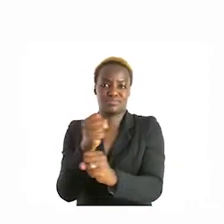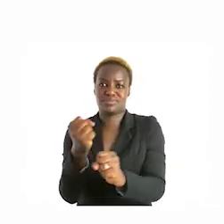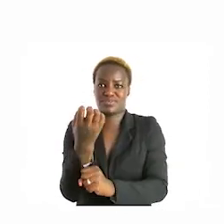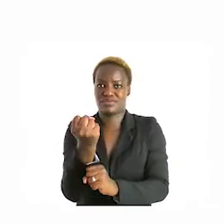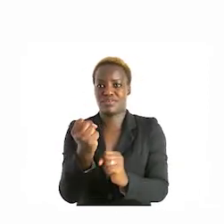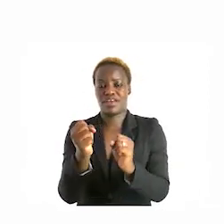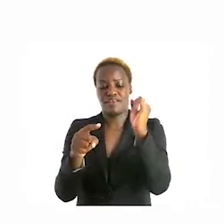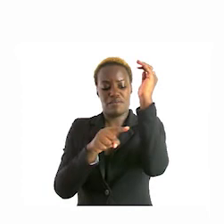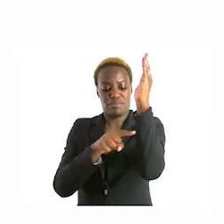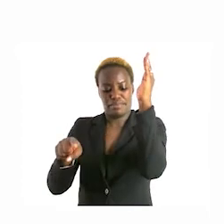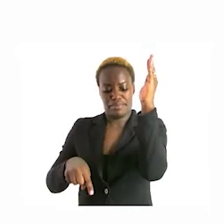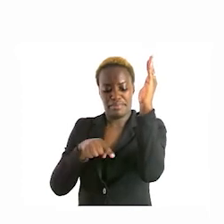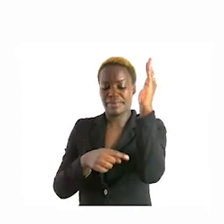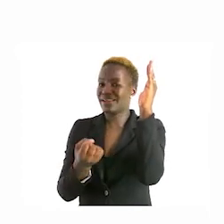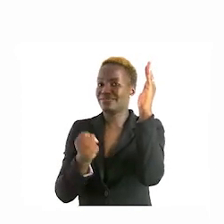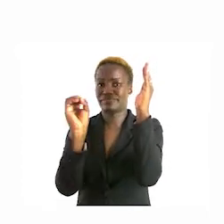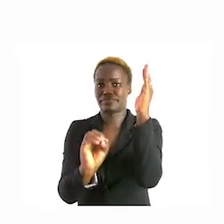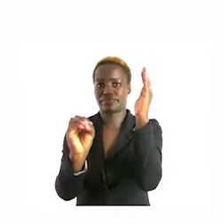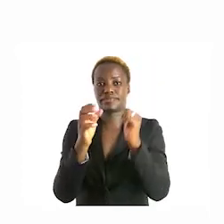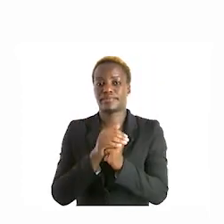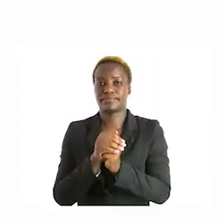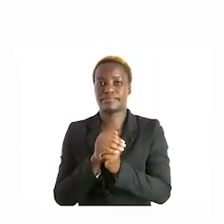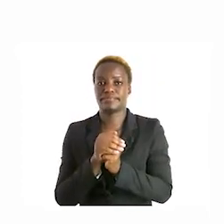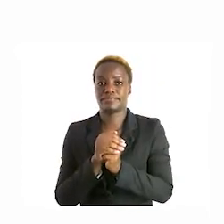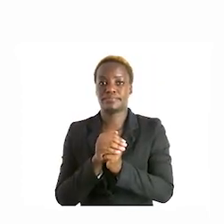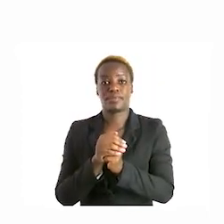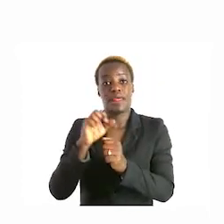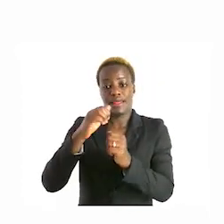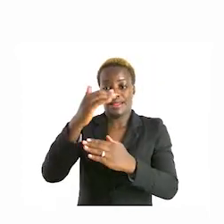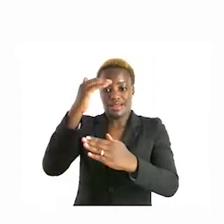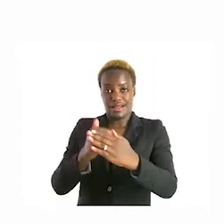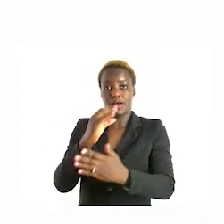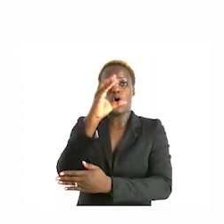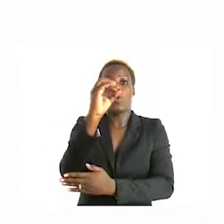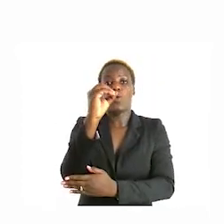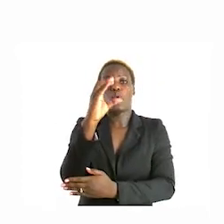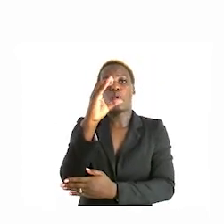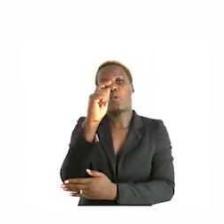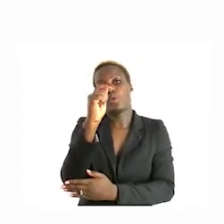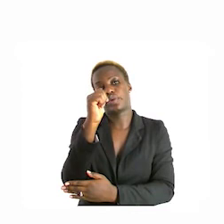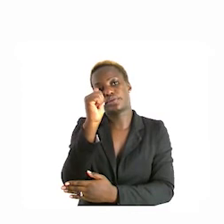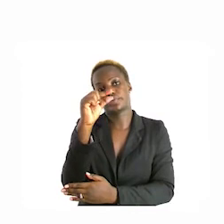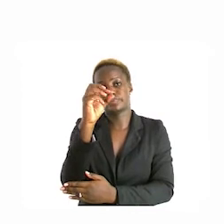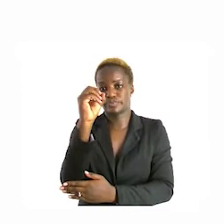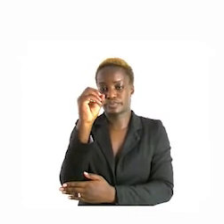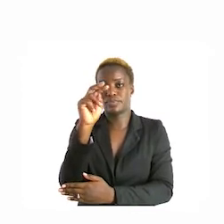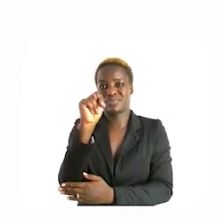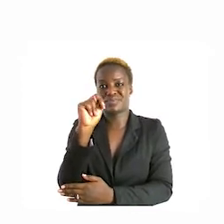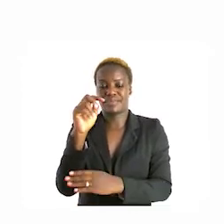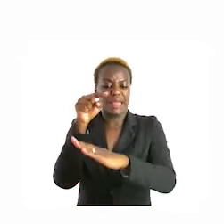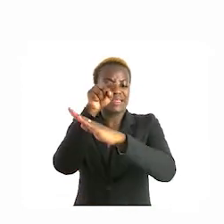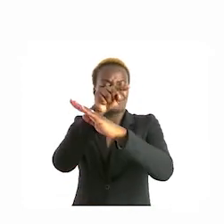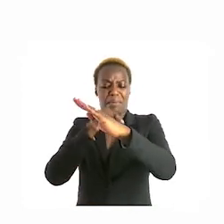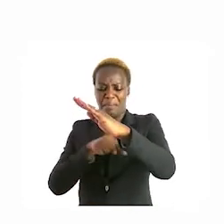quickly look at the next shape, pardon me. It's an octagon. Octagon has how many sides? So you just indicate